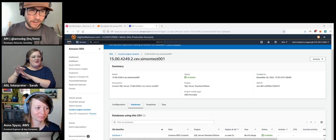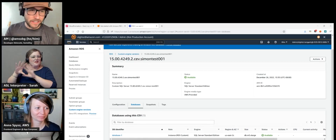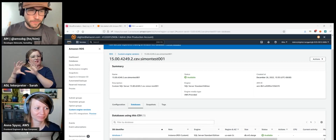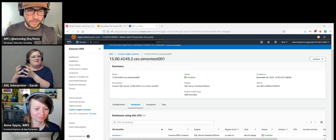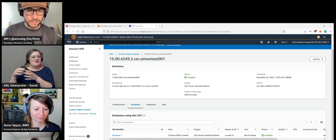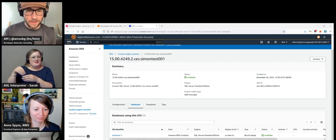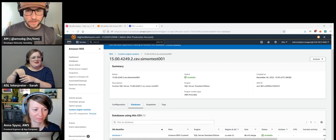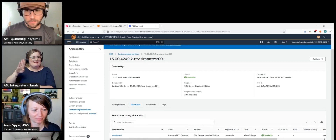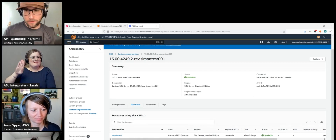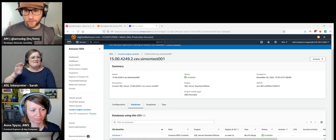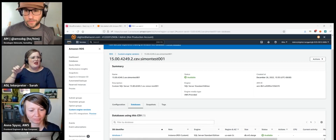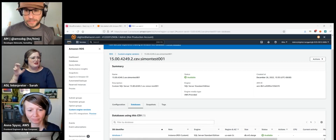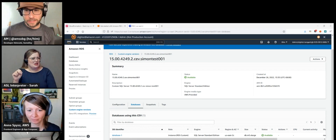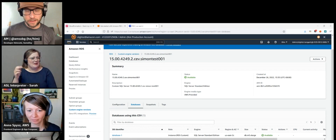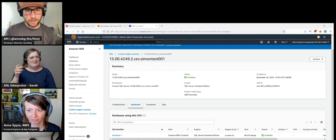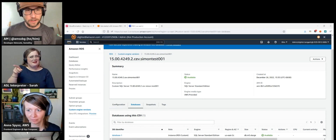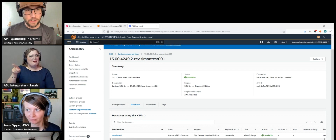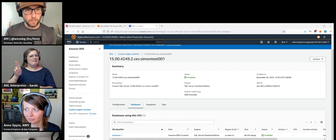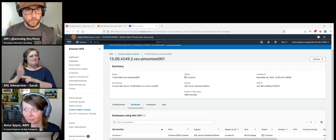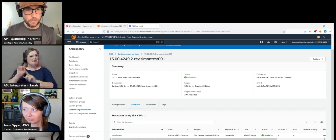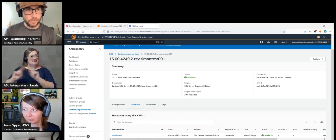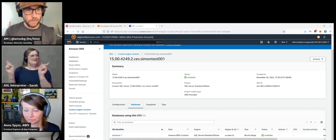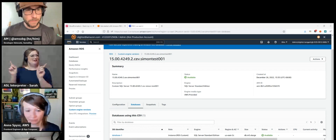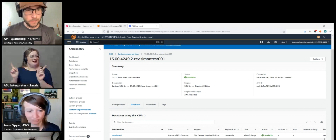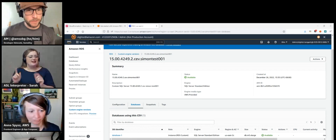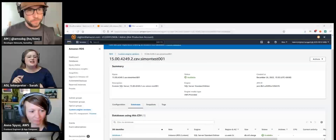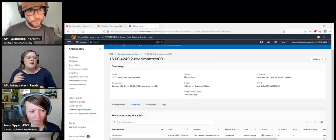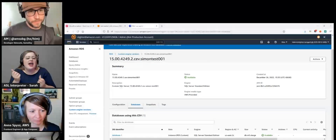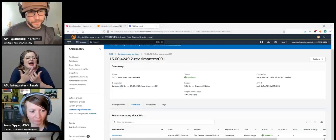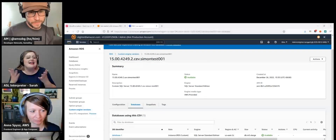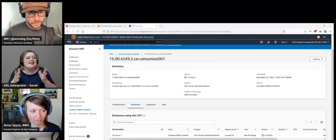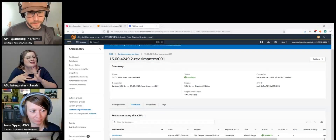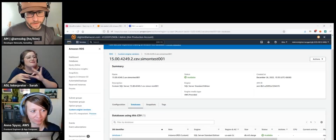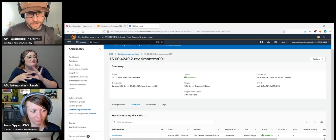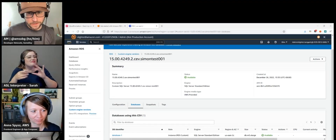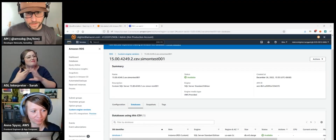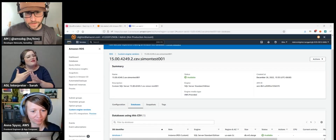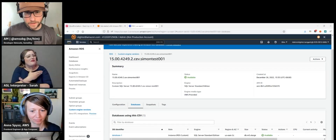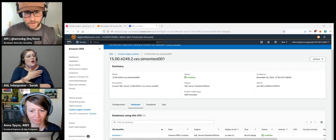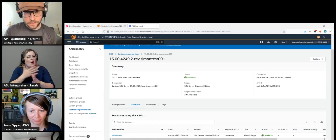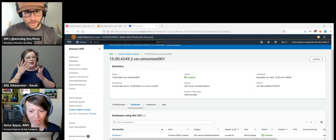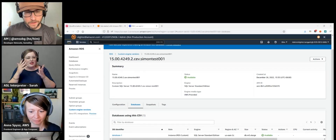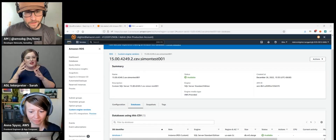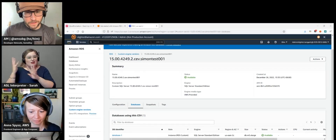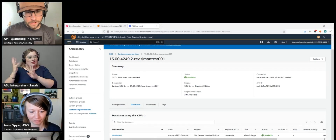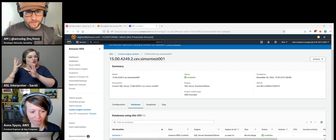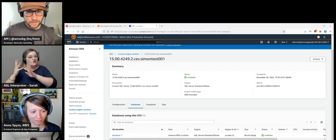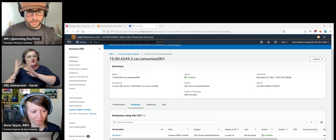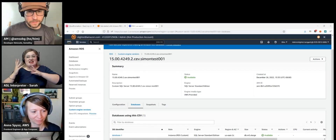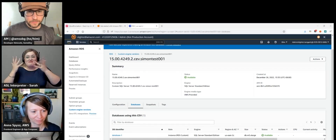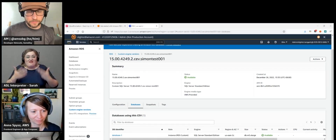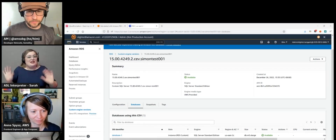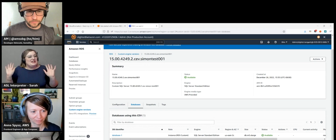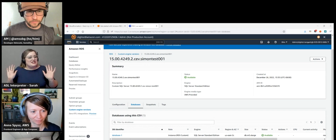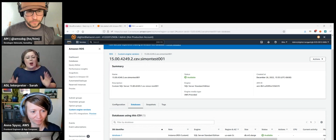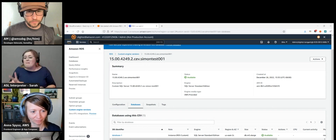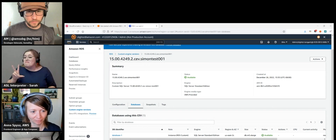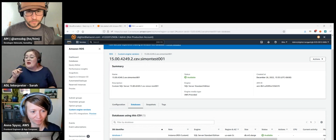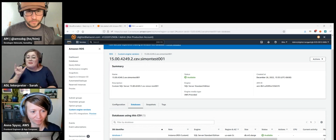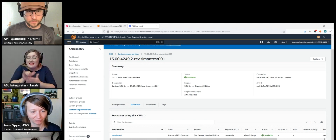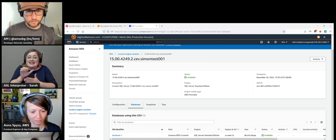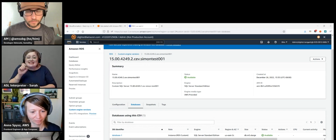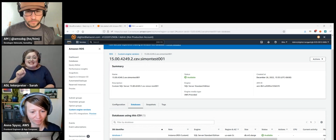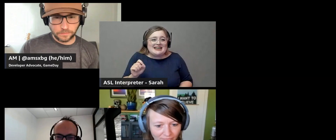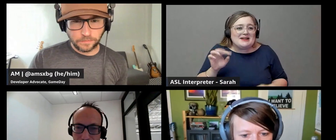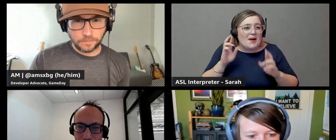leave the audience with, Simon, before we are booted from the stream? Nope, that's it. I hope everyone has some fun trying out